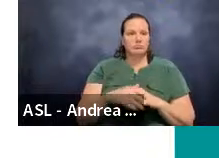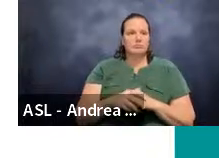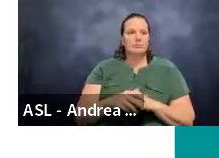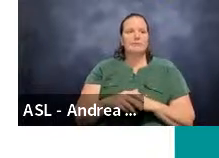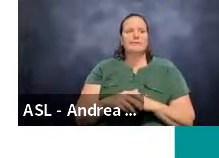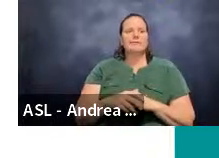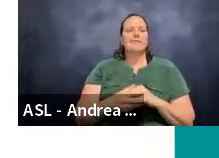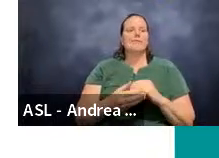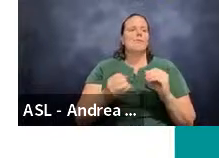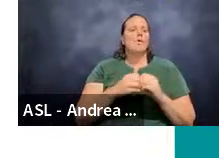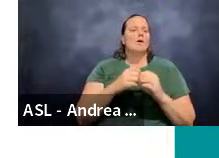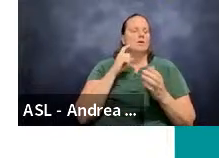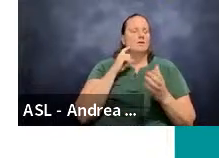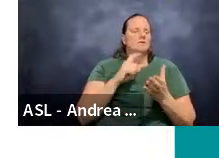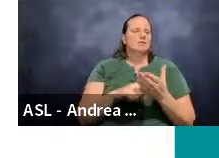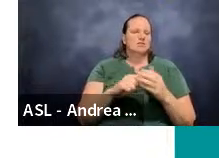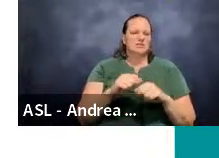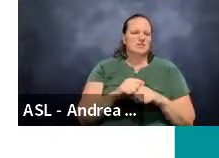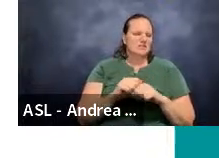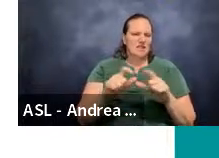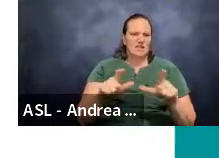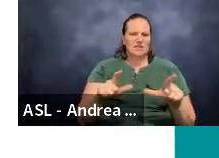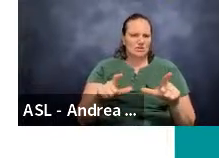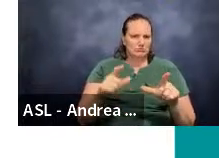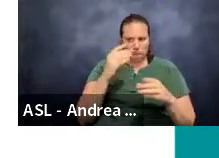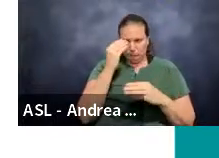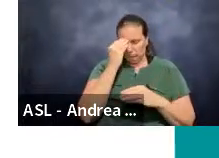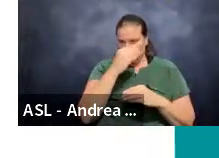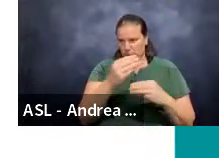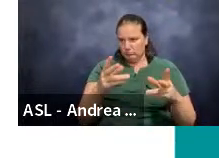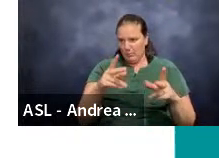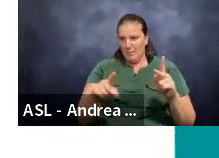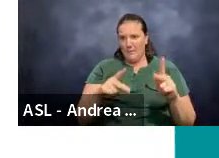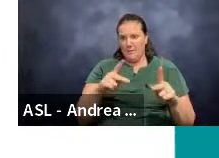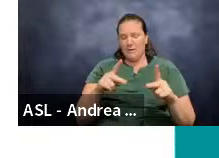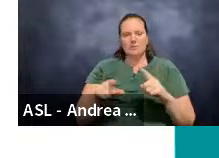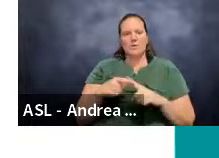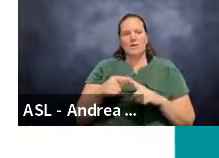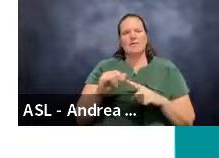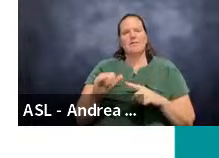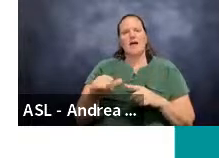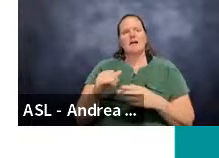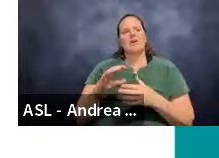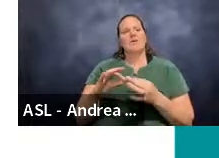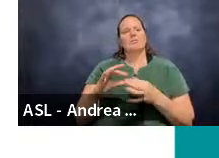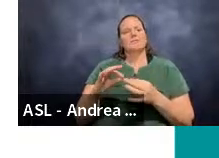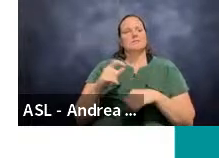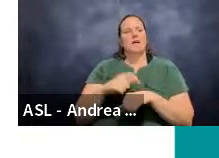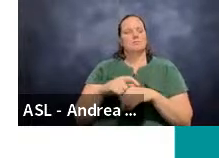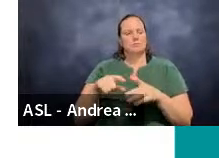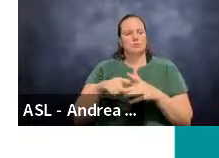Additional notifications will be sent out to notify the public when the Section 106 comment period begins.